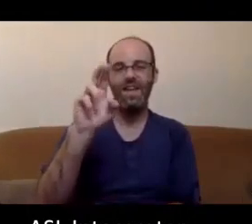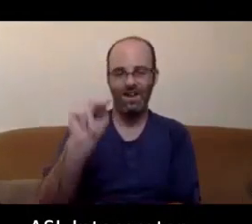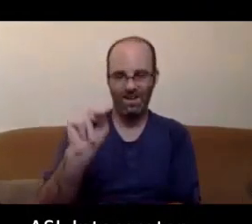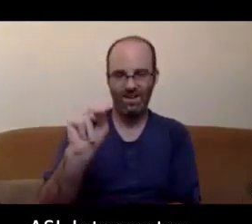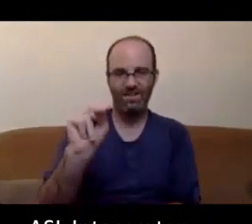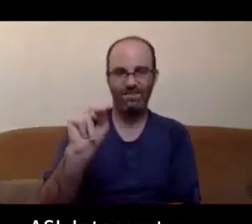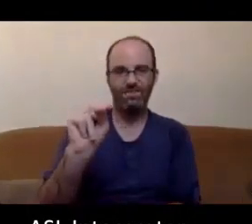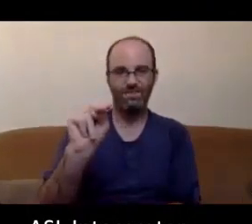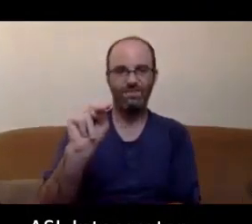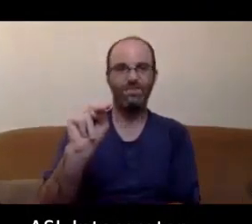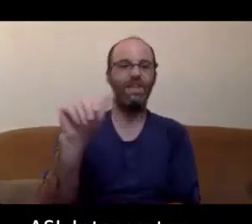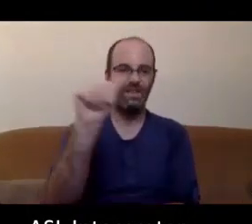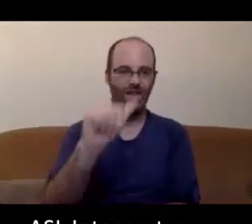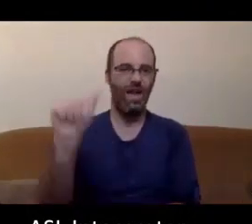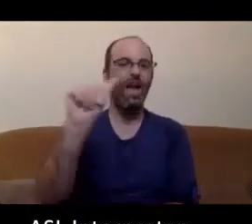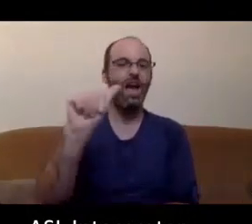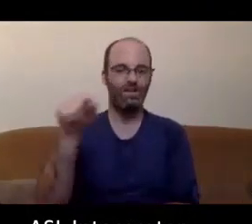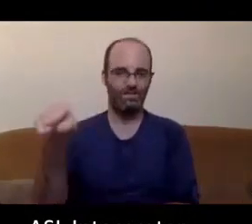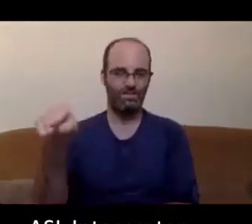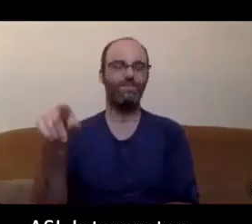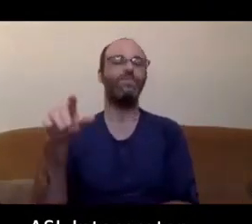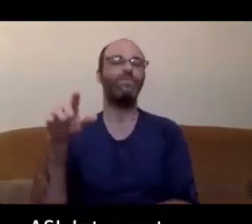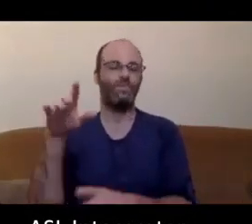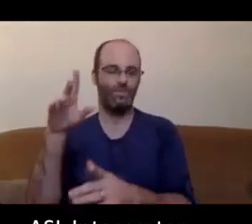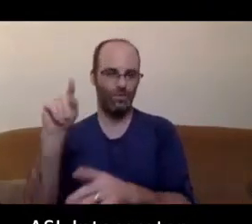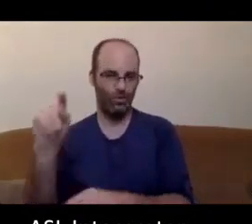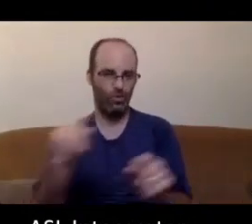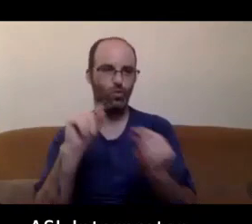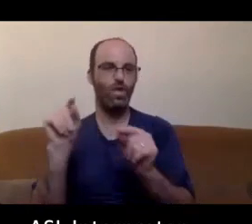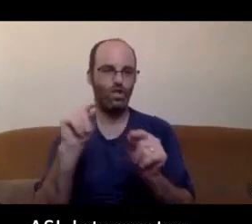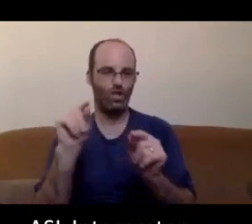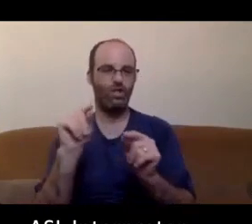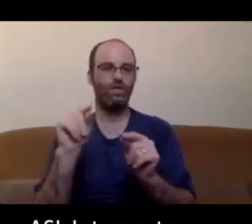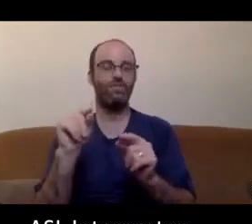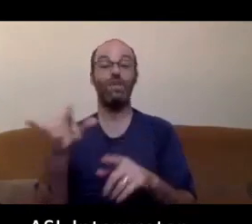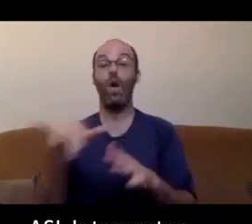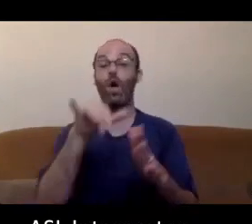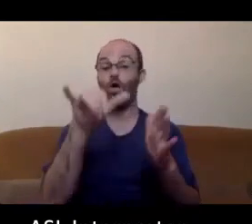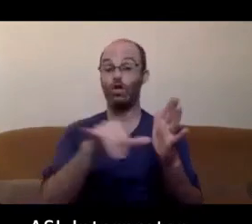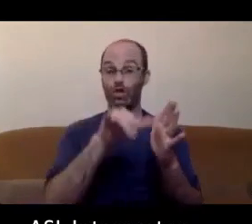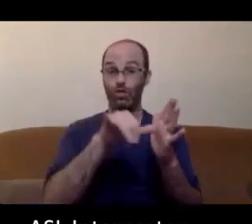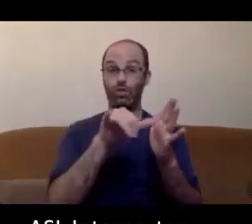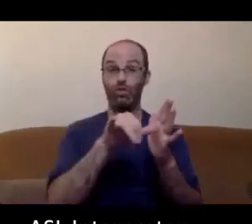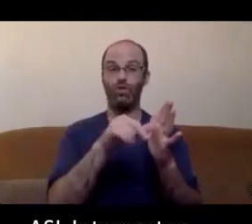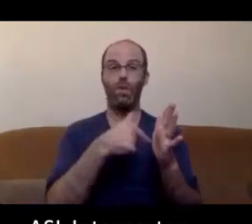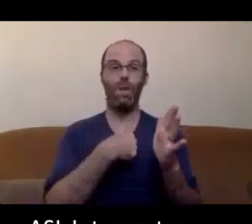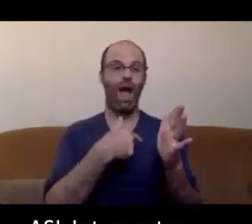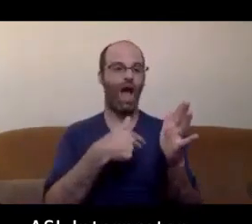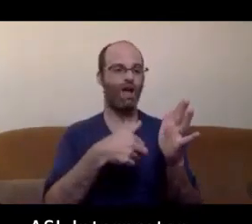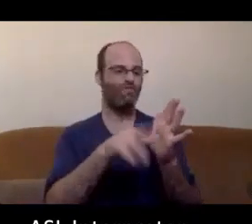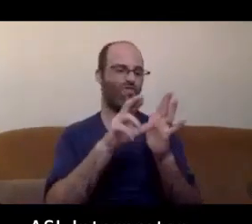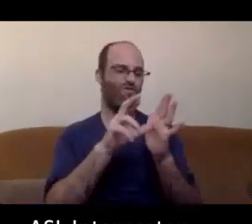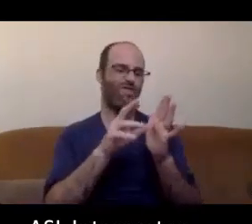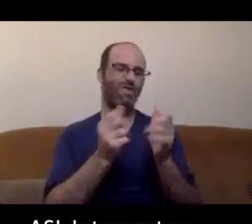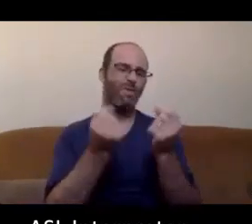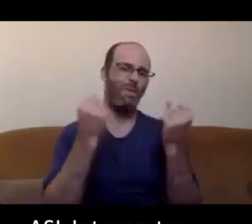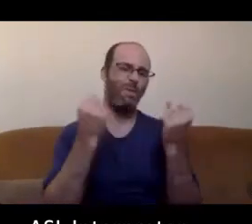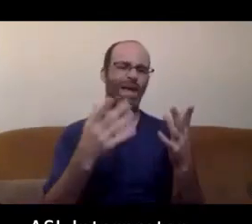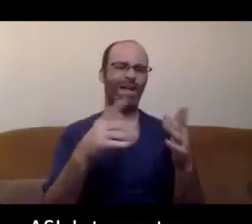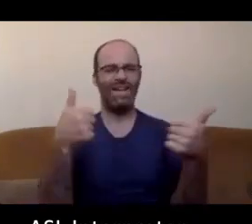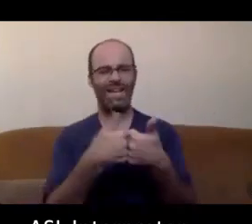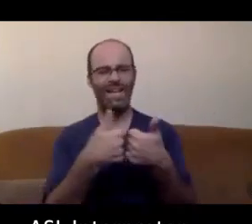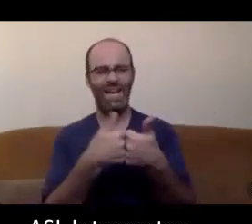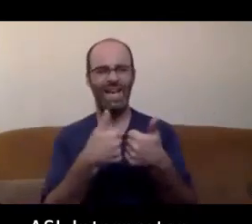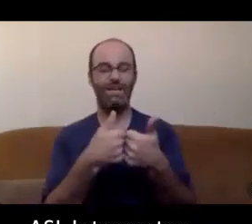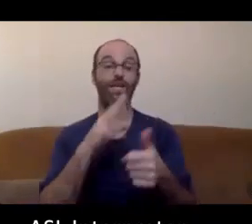LiamErven. And on YouTube, I do a lot of reviews of games. I have talked about a lot of voice